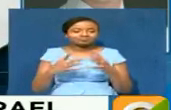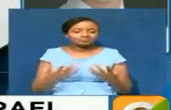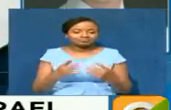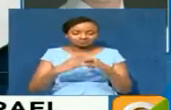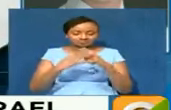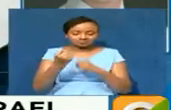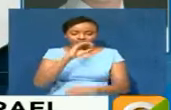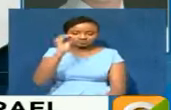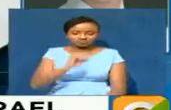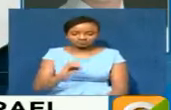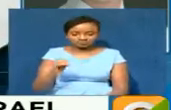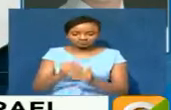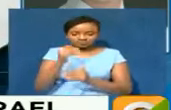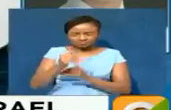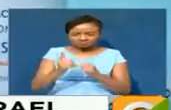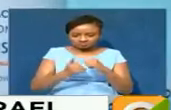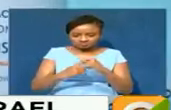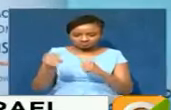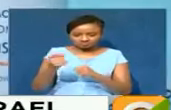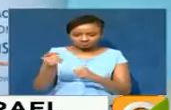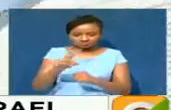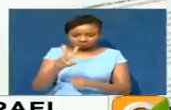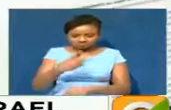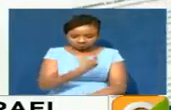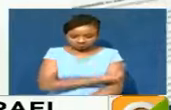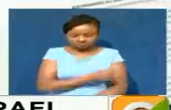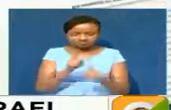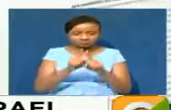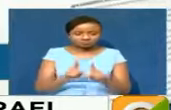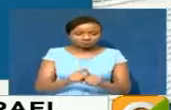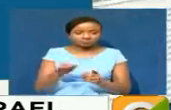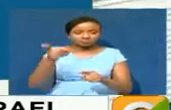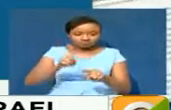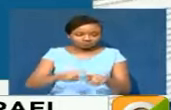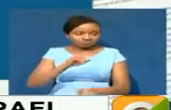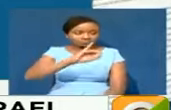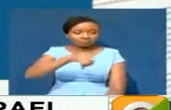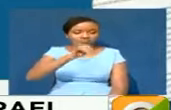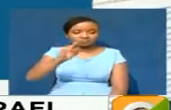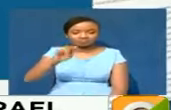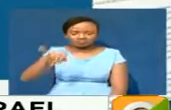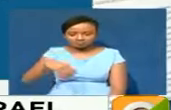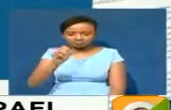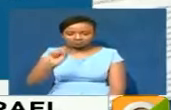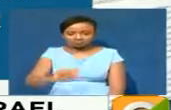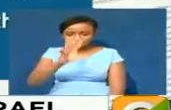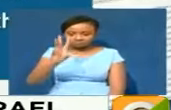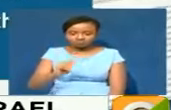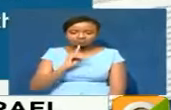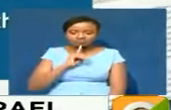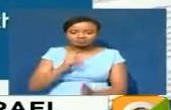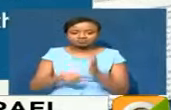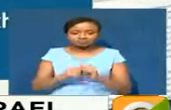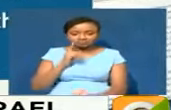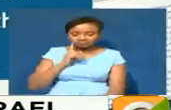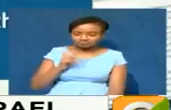disease up to 6 months after the second dose. On August 25th, Johnson & Johnson announced data supporting the use of its